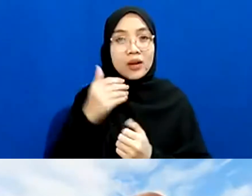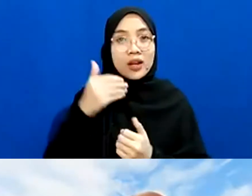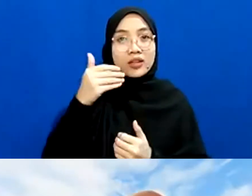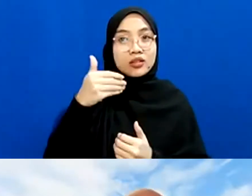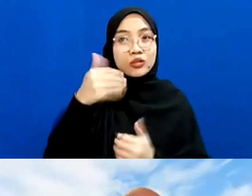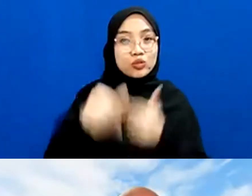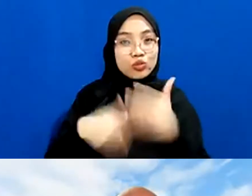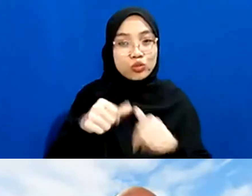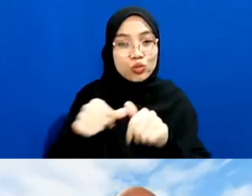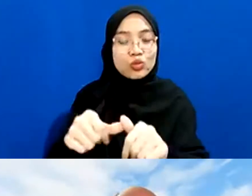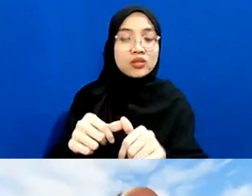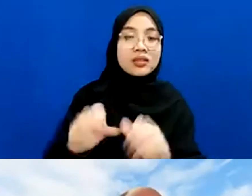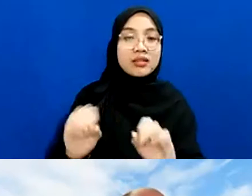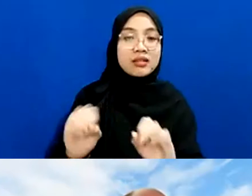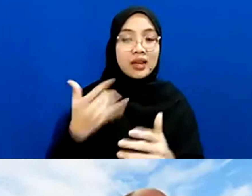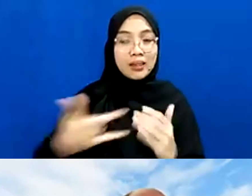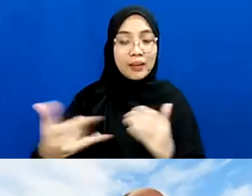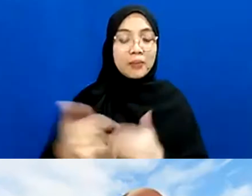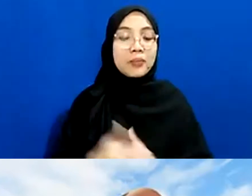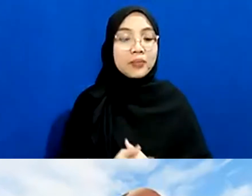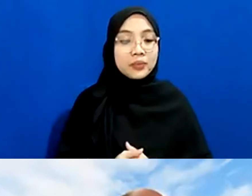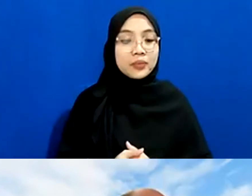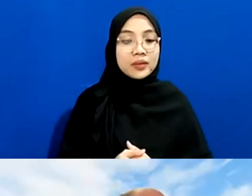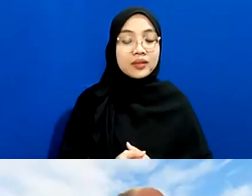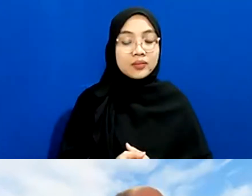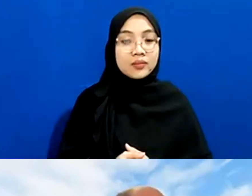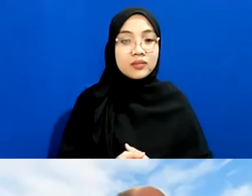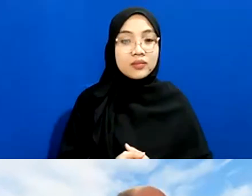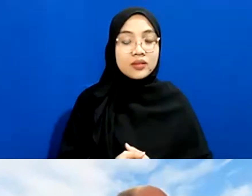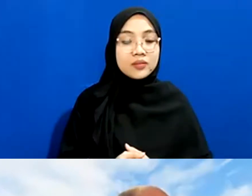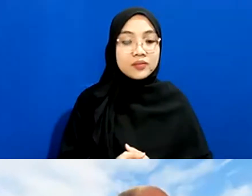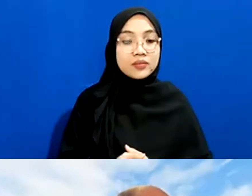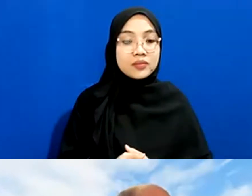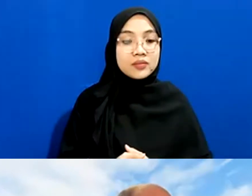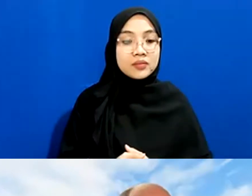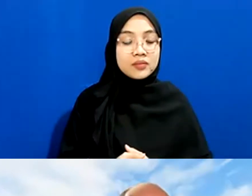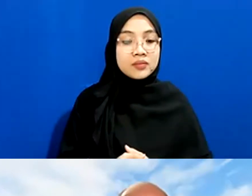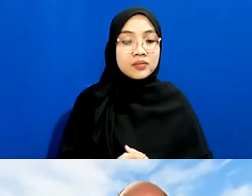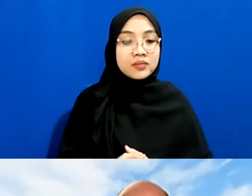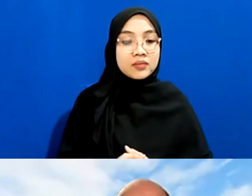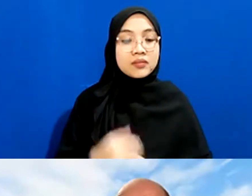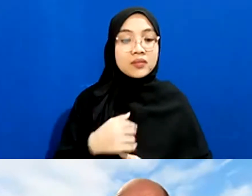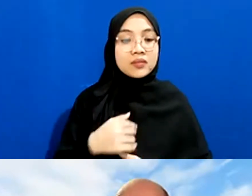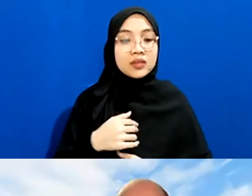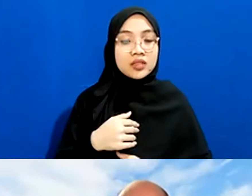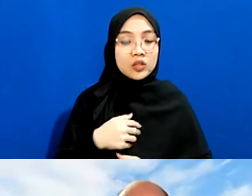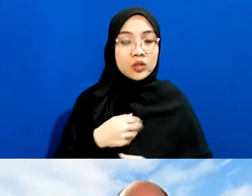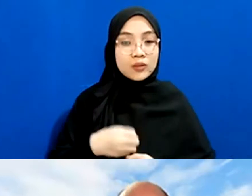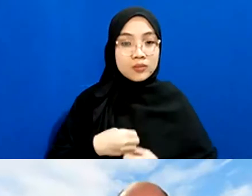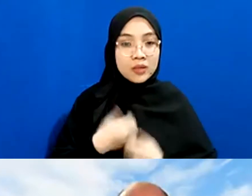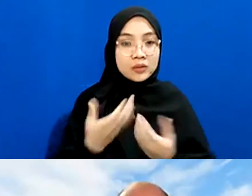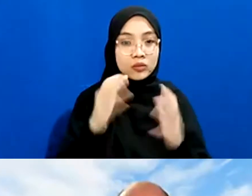like to express our appreciation to all the participants who've